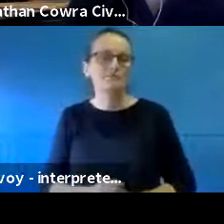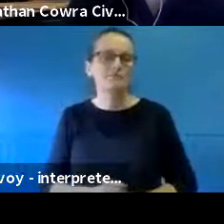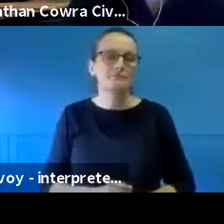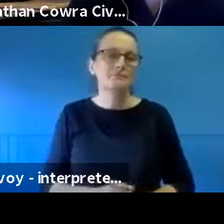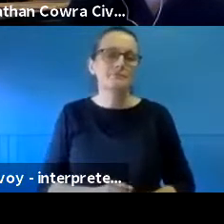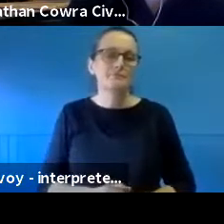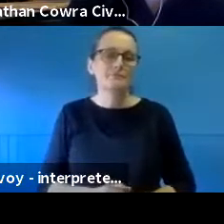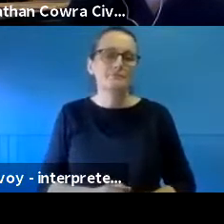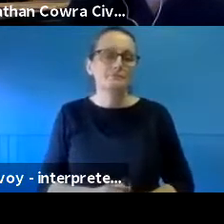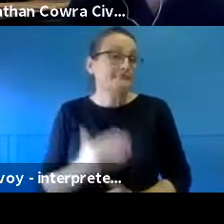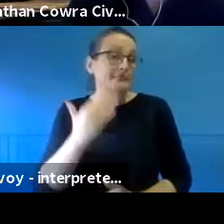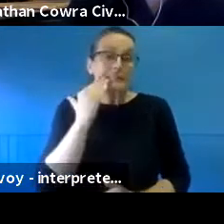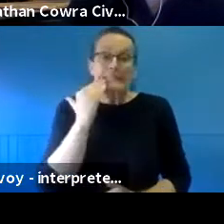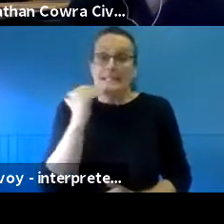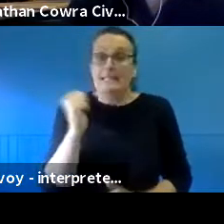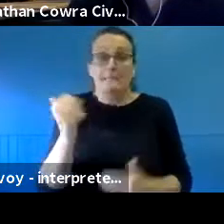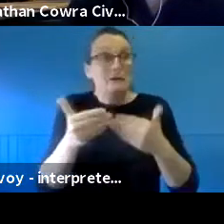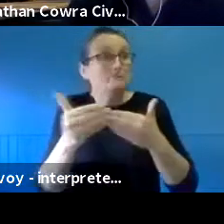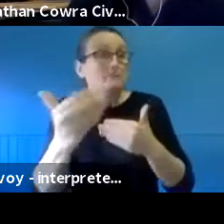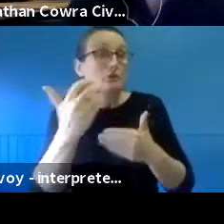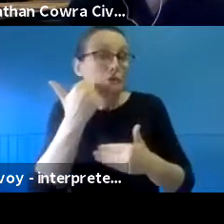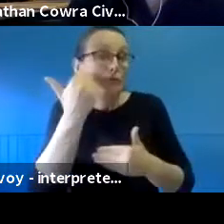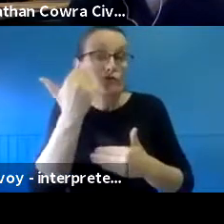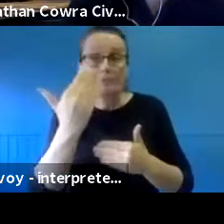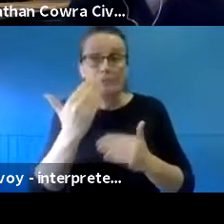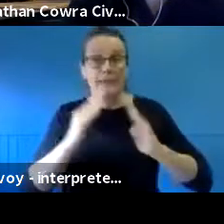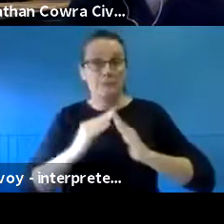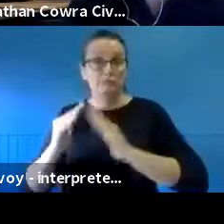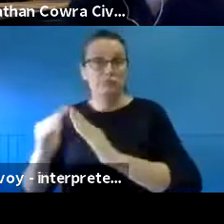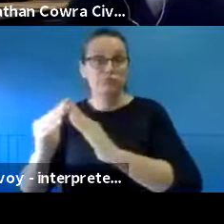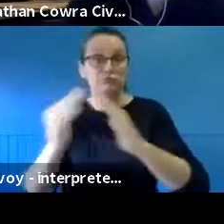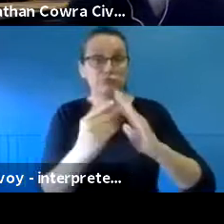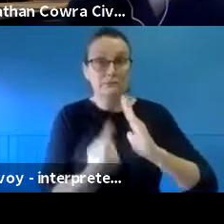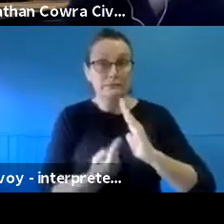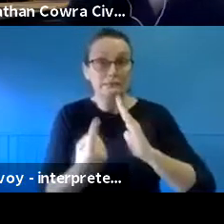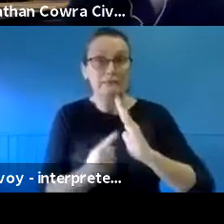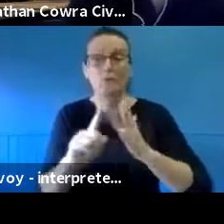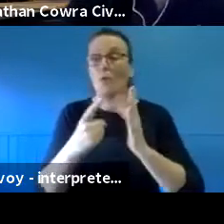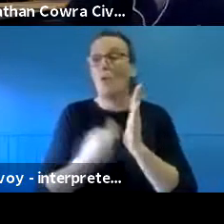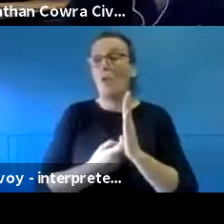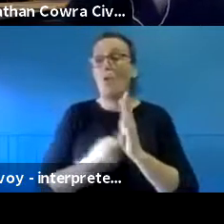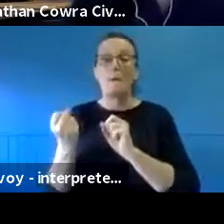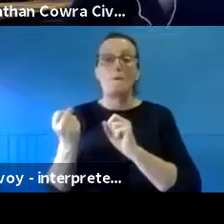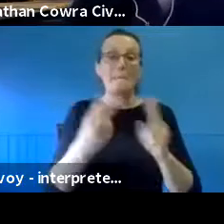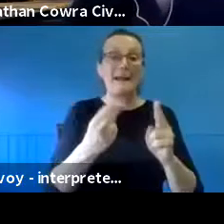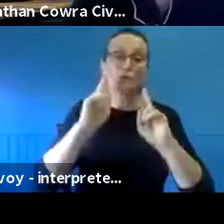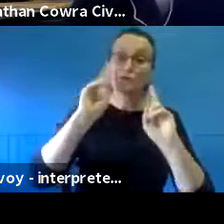what happens, whether we end up going back into lockdown or as people kind of start to move back to work or we move into a more hybrid model, I think